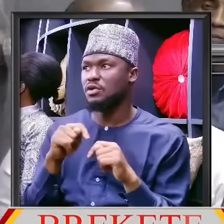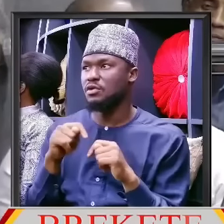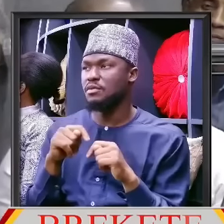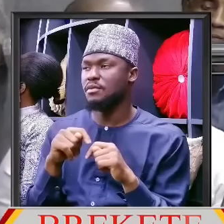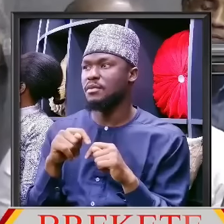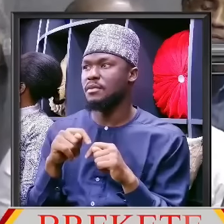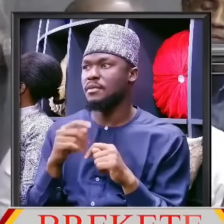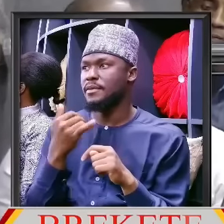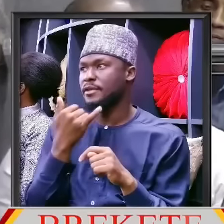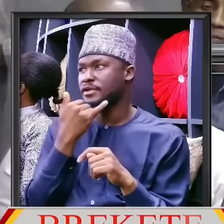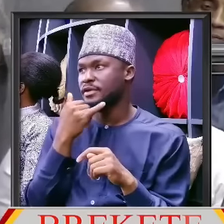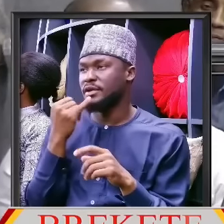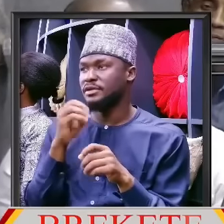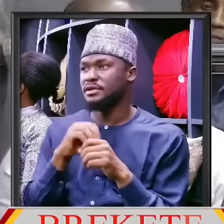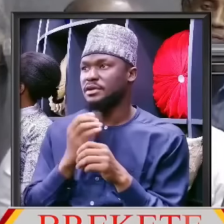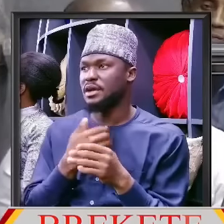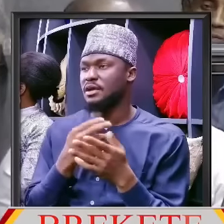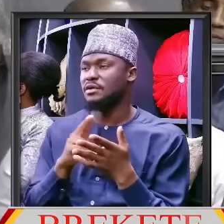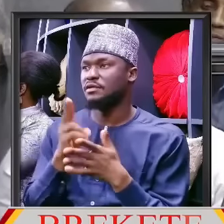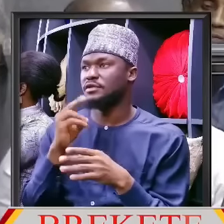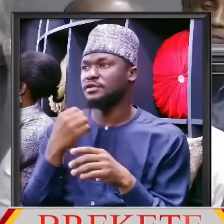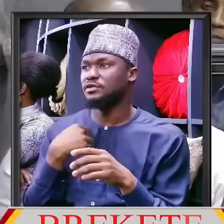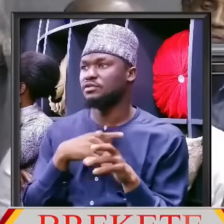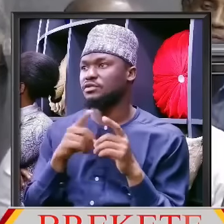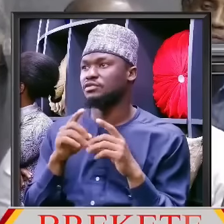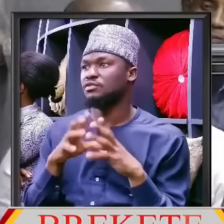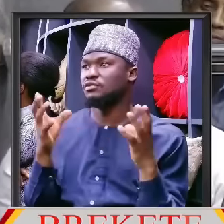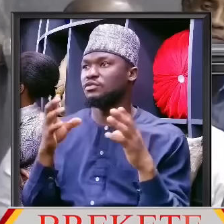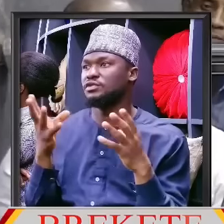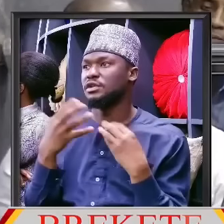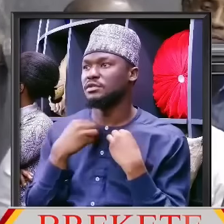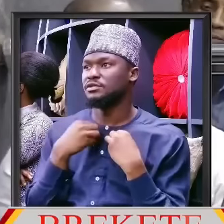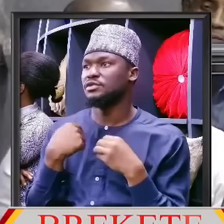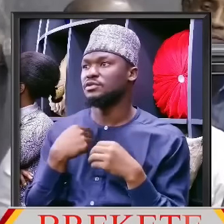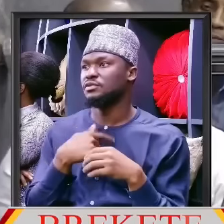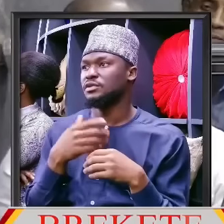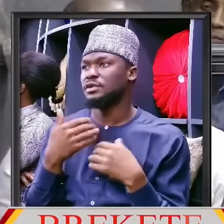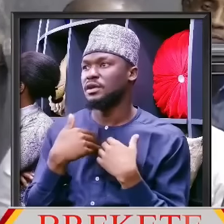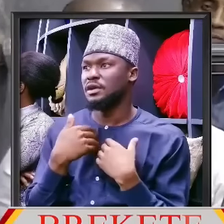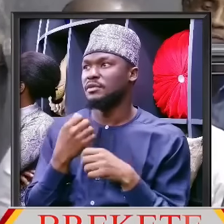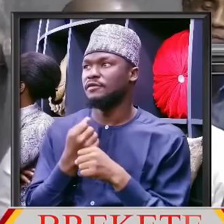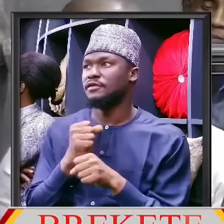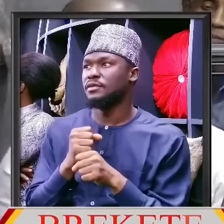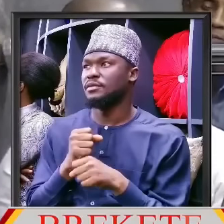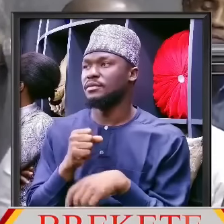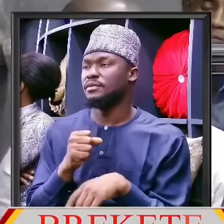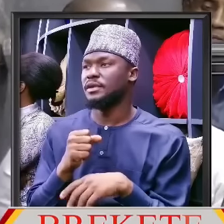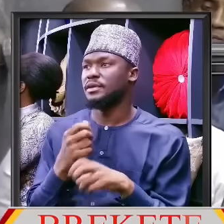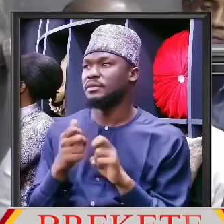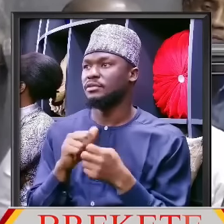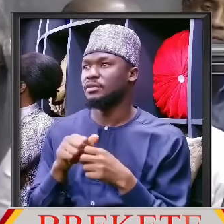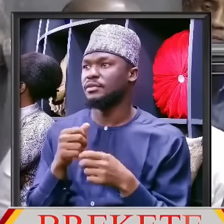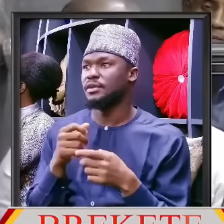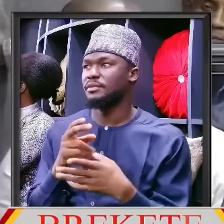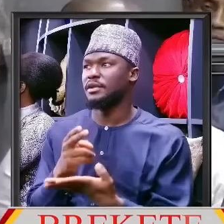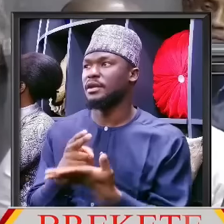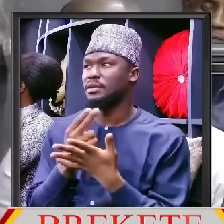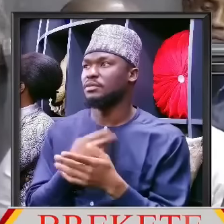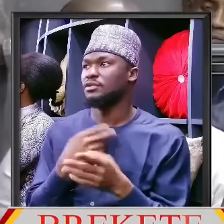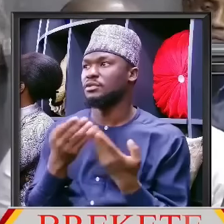come the mistake they for our school, they do of admission. We get problem. Make you help us. Even if